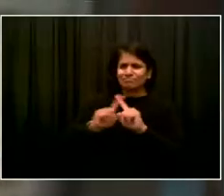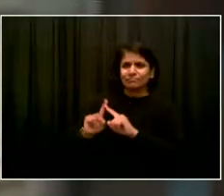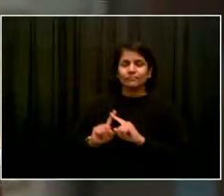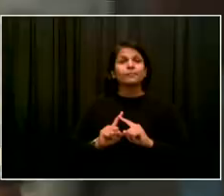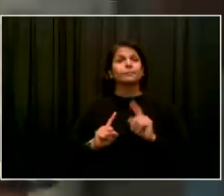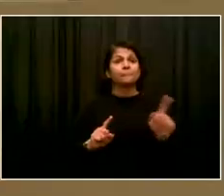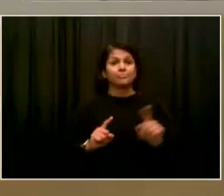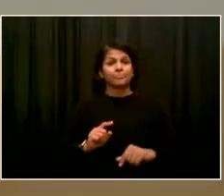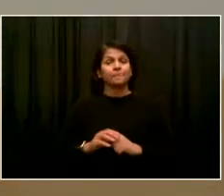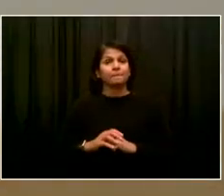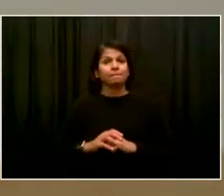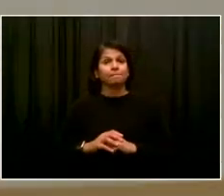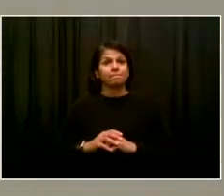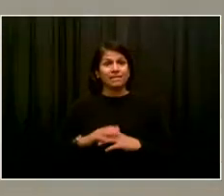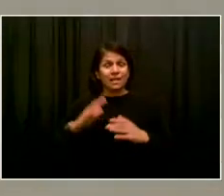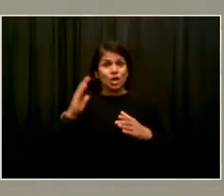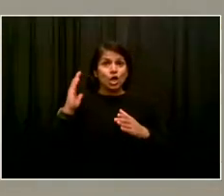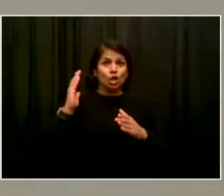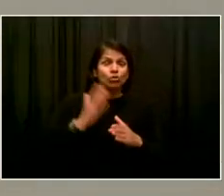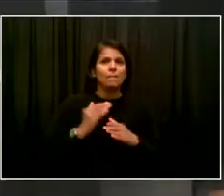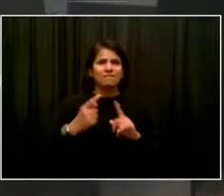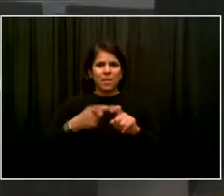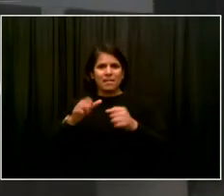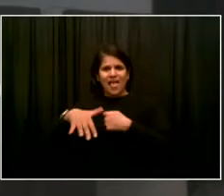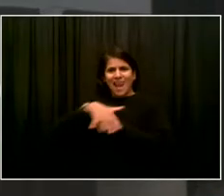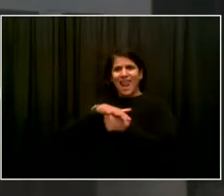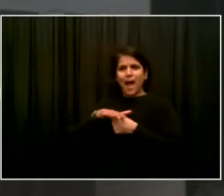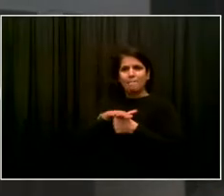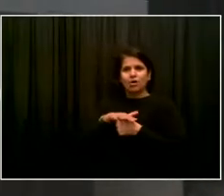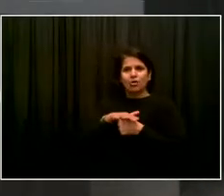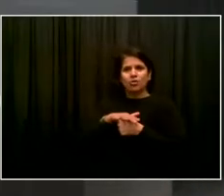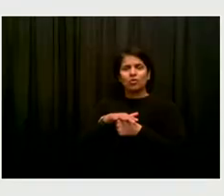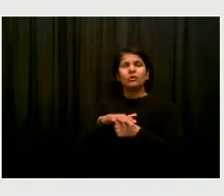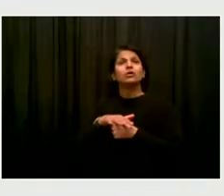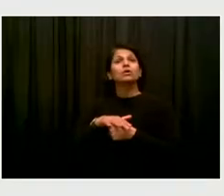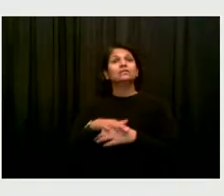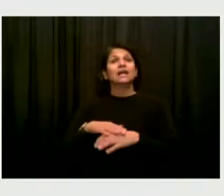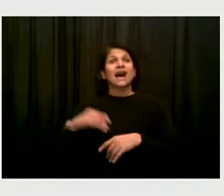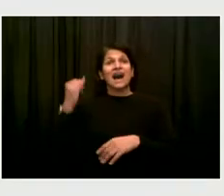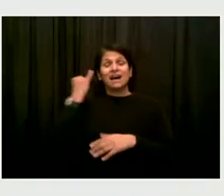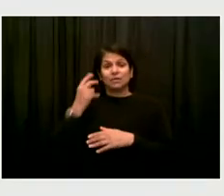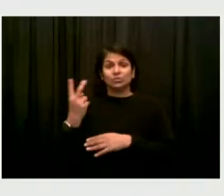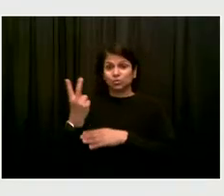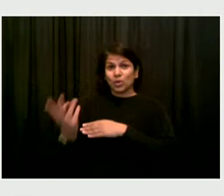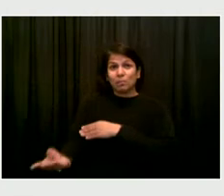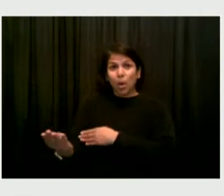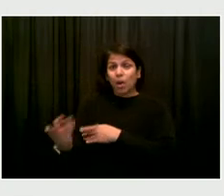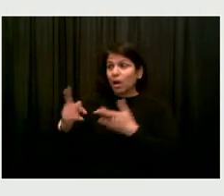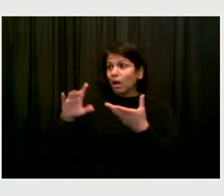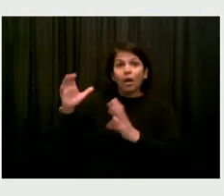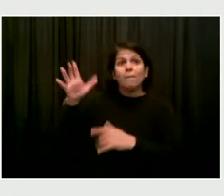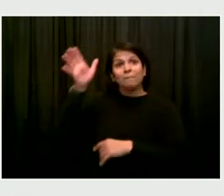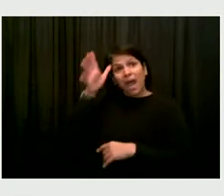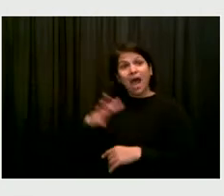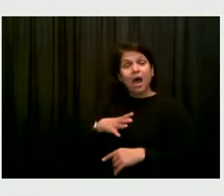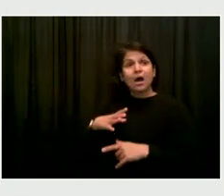morning, encounter someone pointing a gun at someone, and get them to put the gun down.